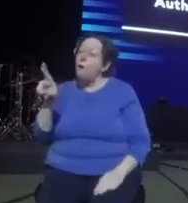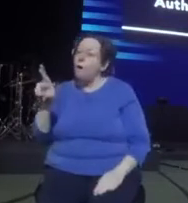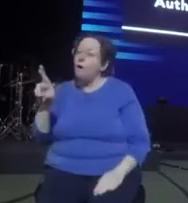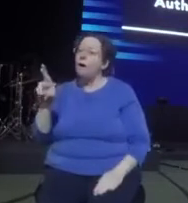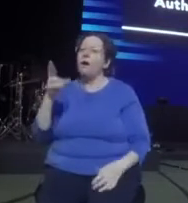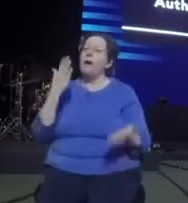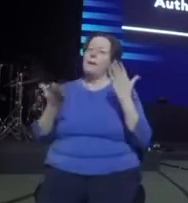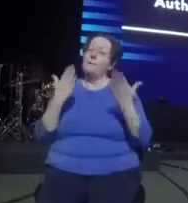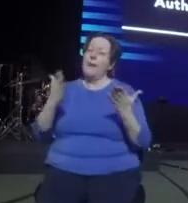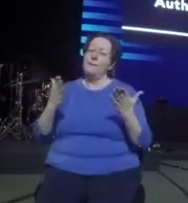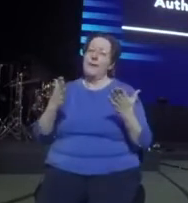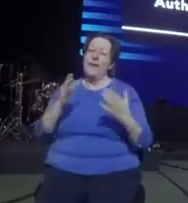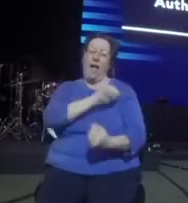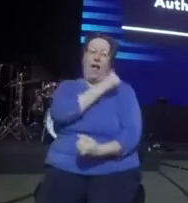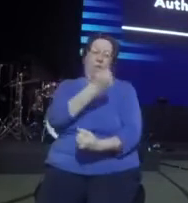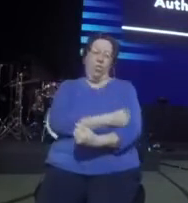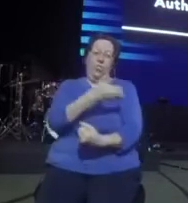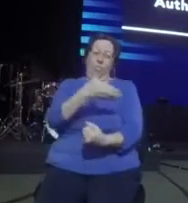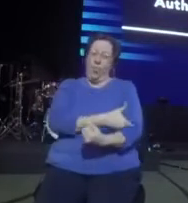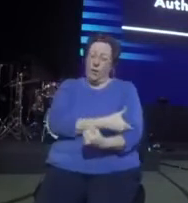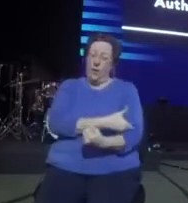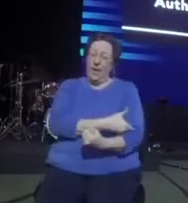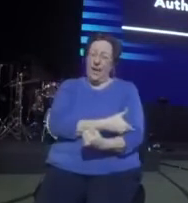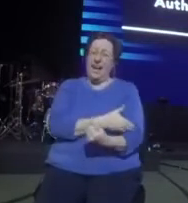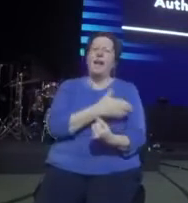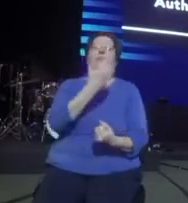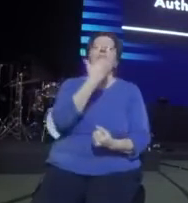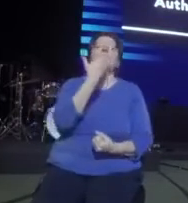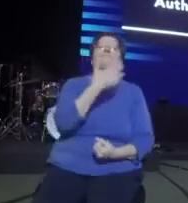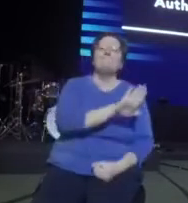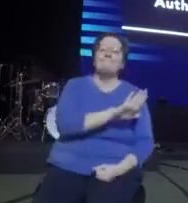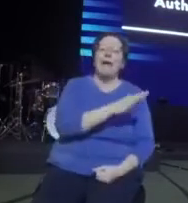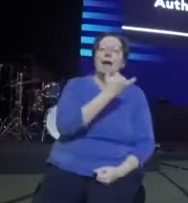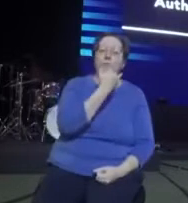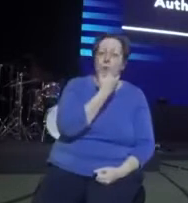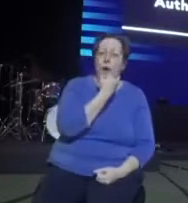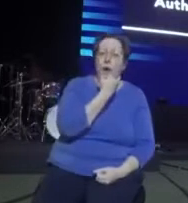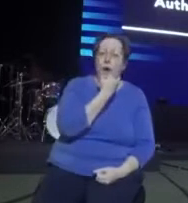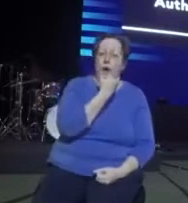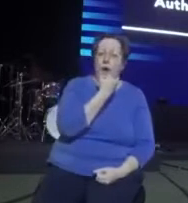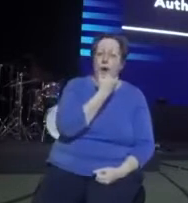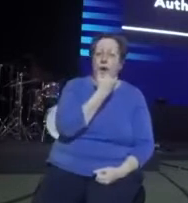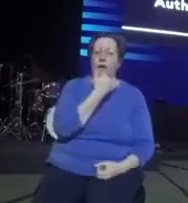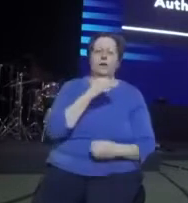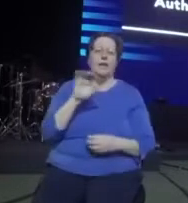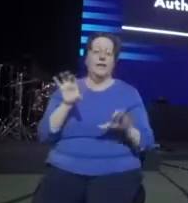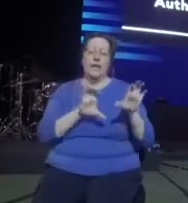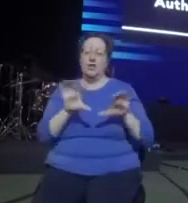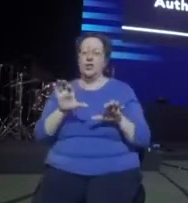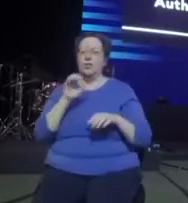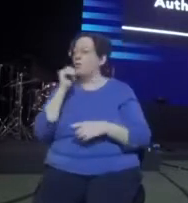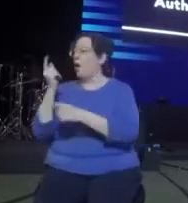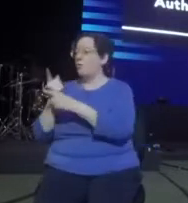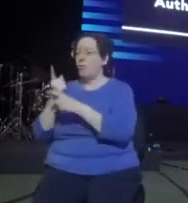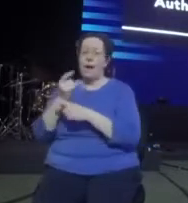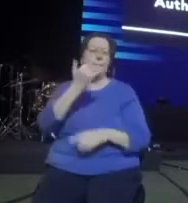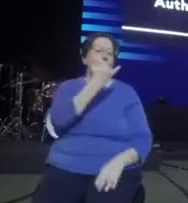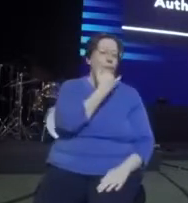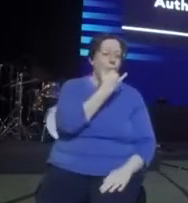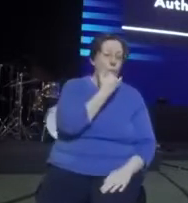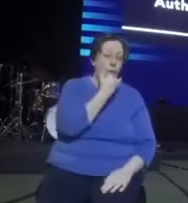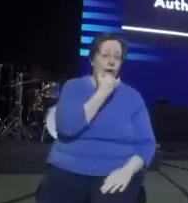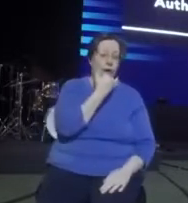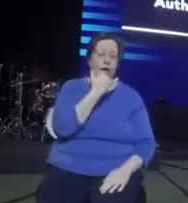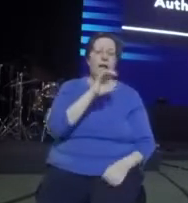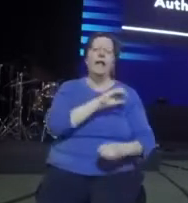also be some power that does wrong in your life, that causes you to operate not just right, but wrong. A power